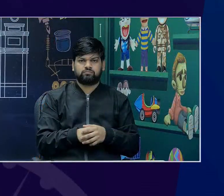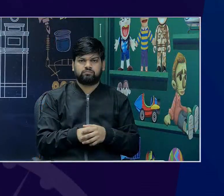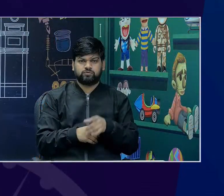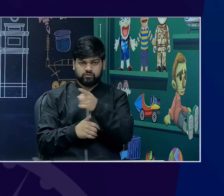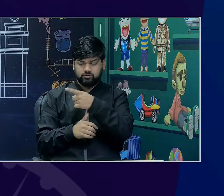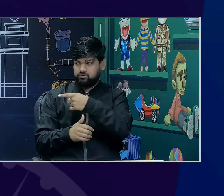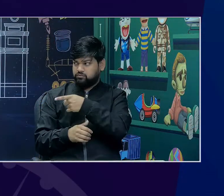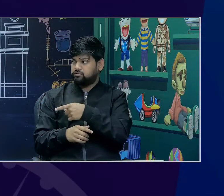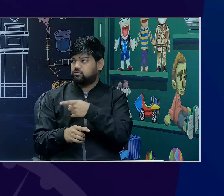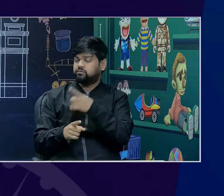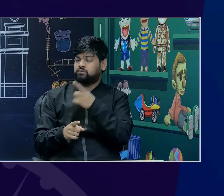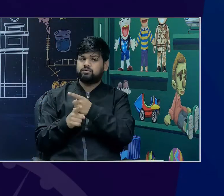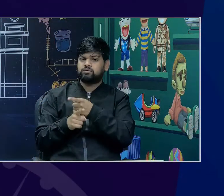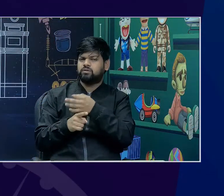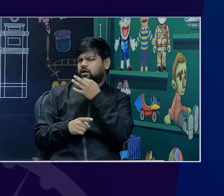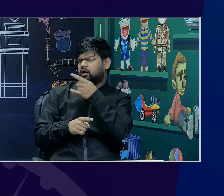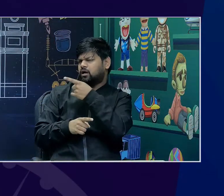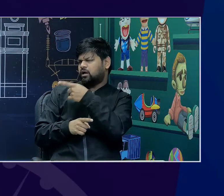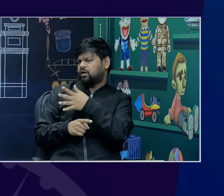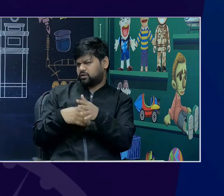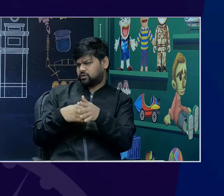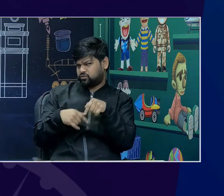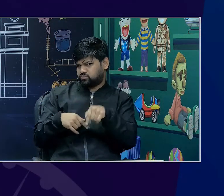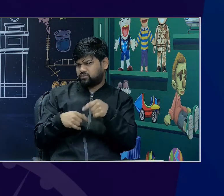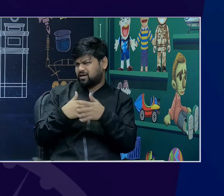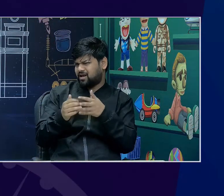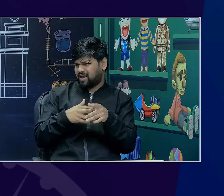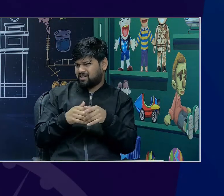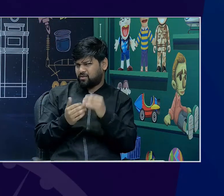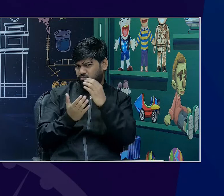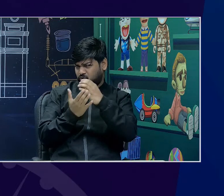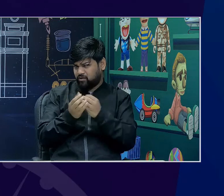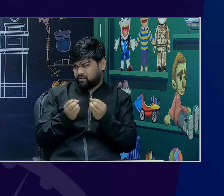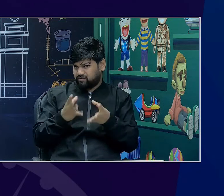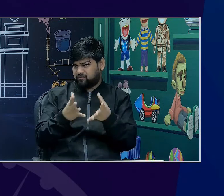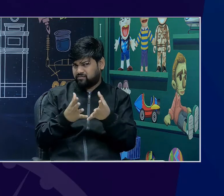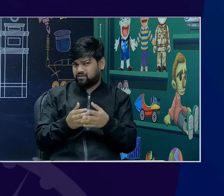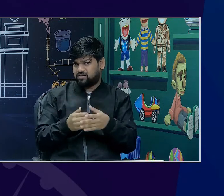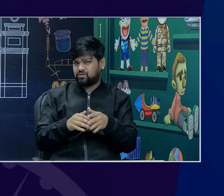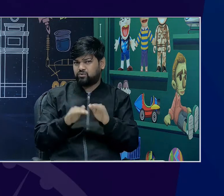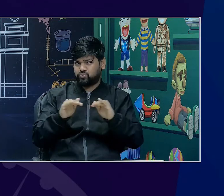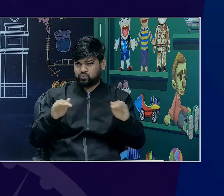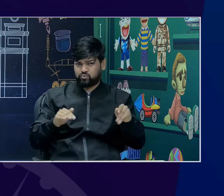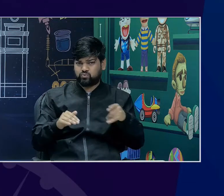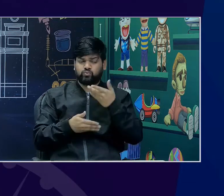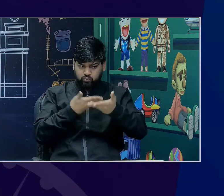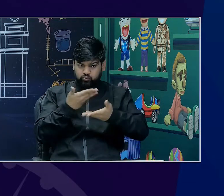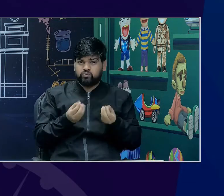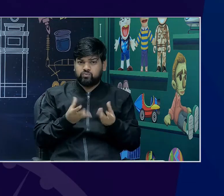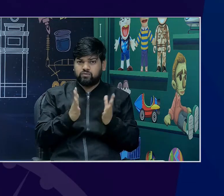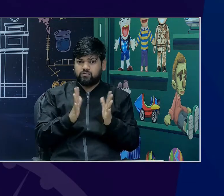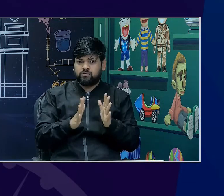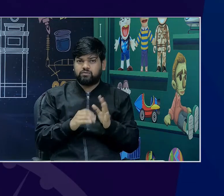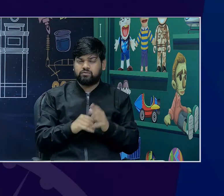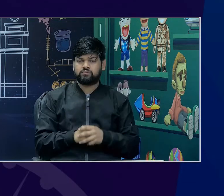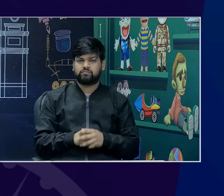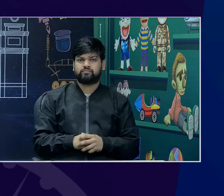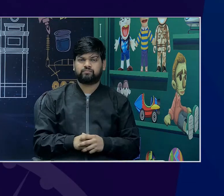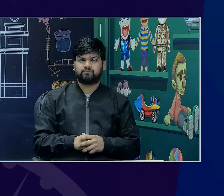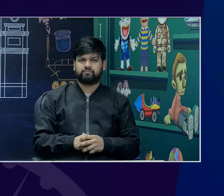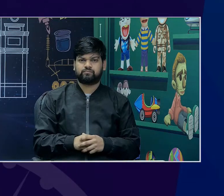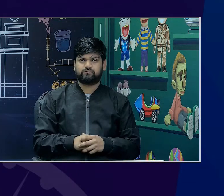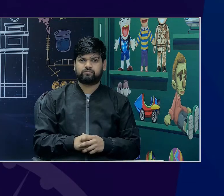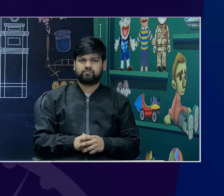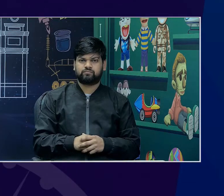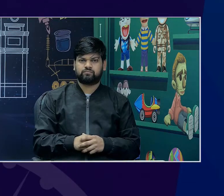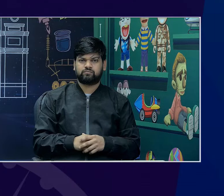well? If yes, then please throw highlights on that. Okay, so social welfare programs, especially when we look at